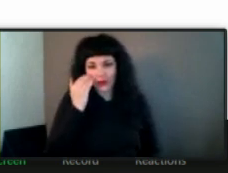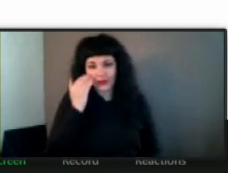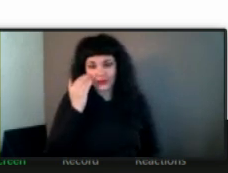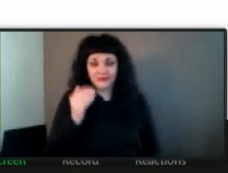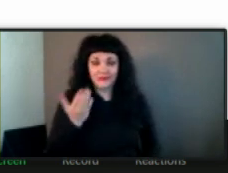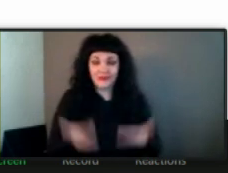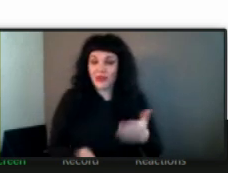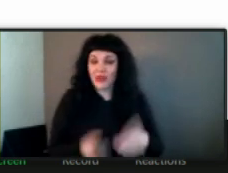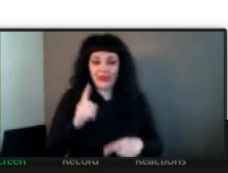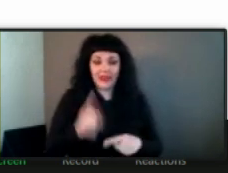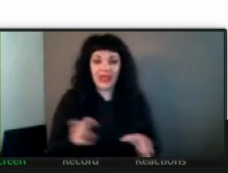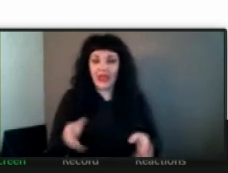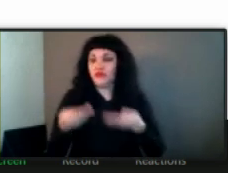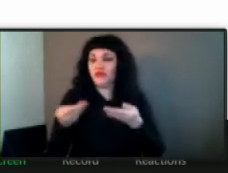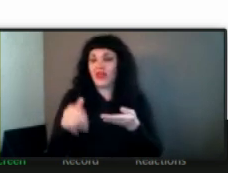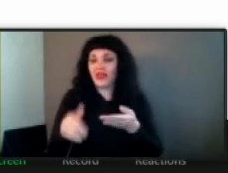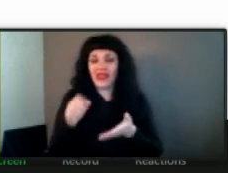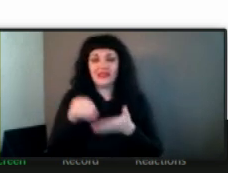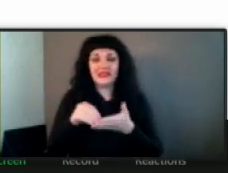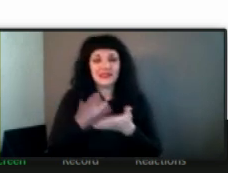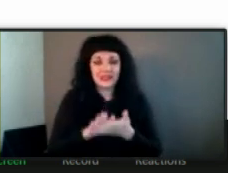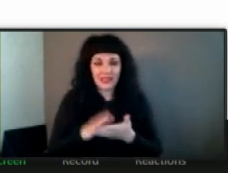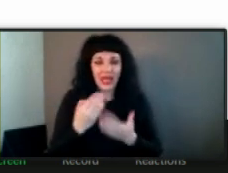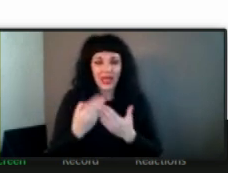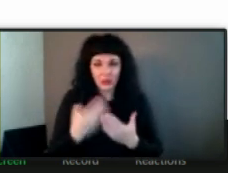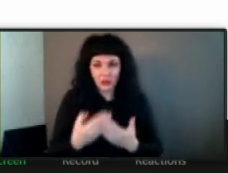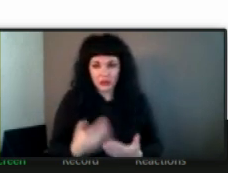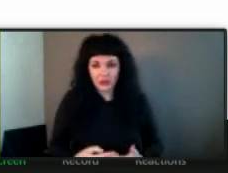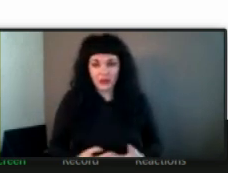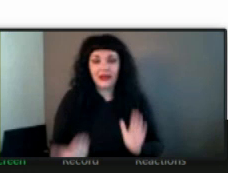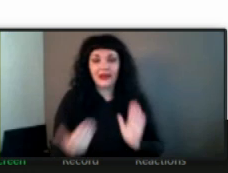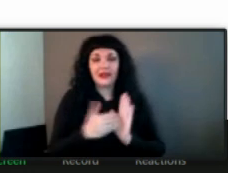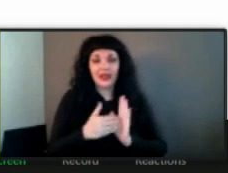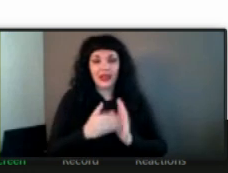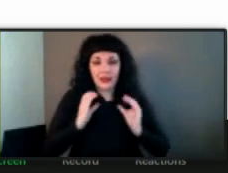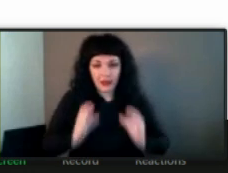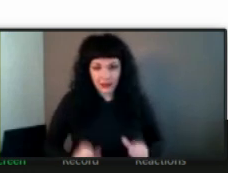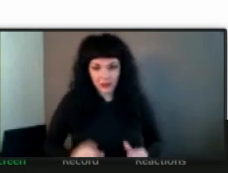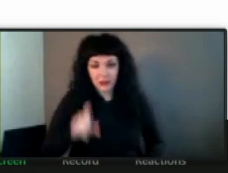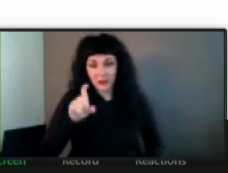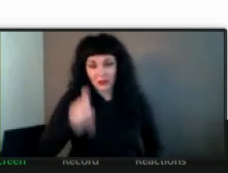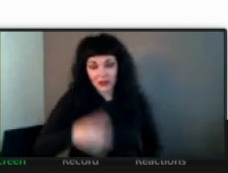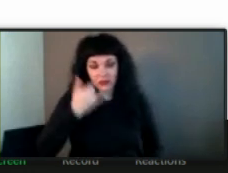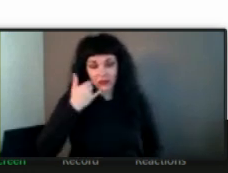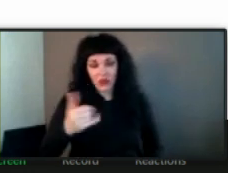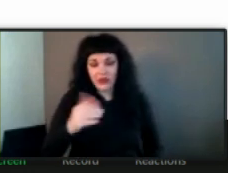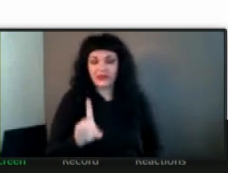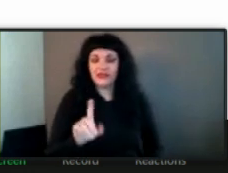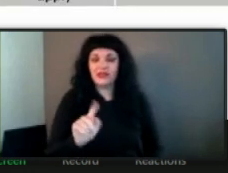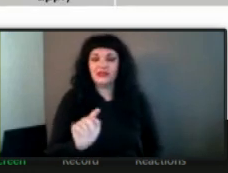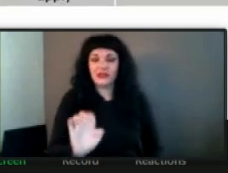documentation. Again, customers have to call DTE. Next slide.